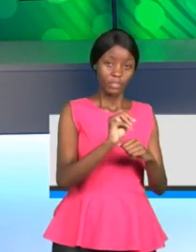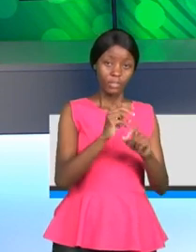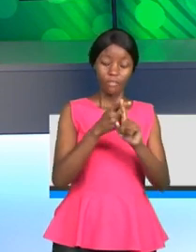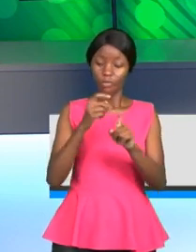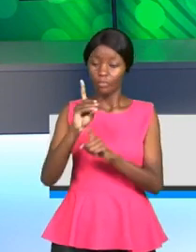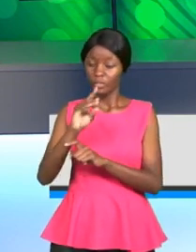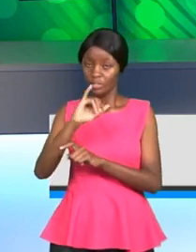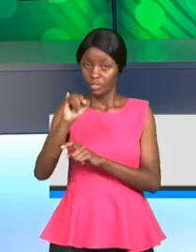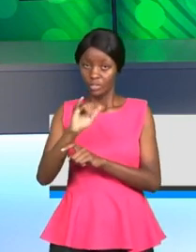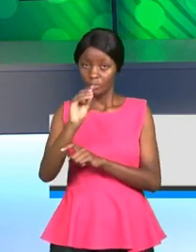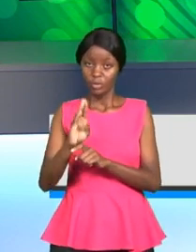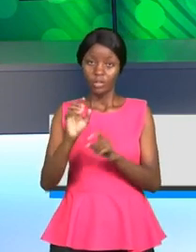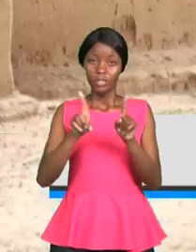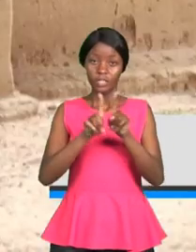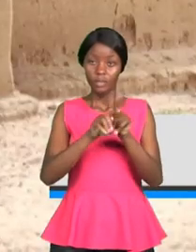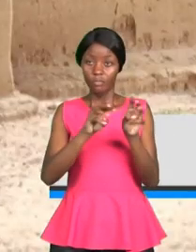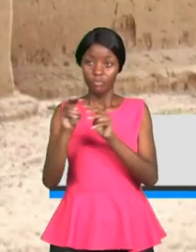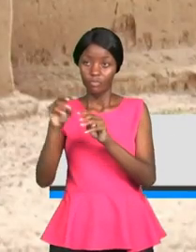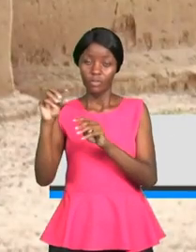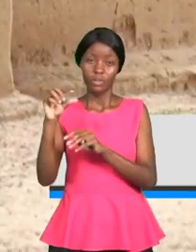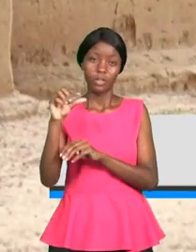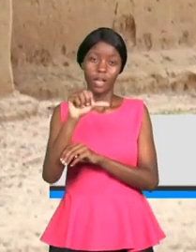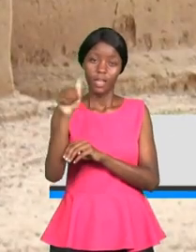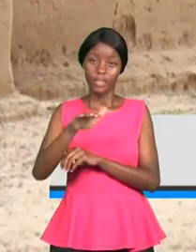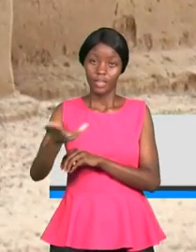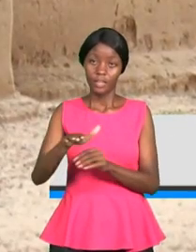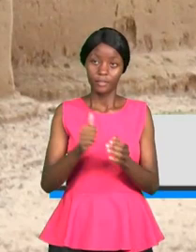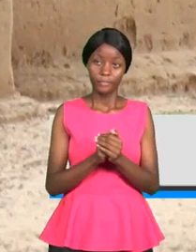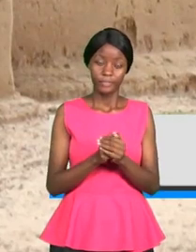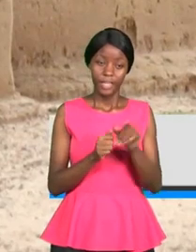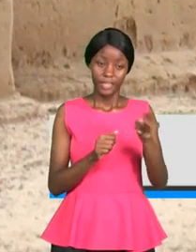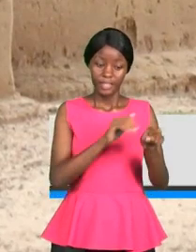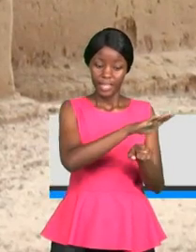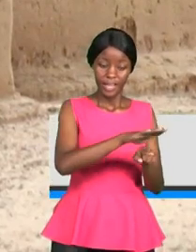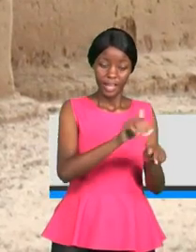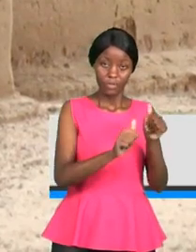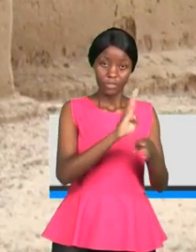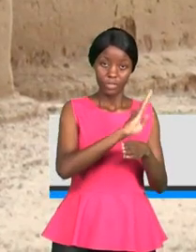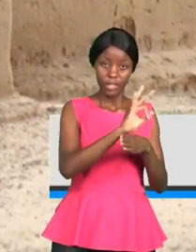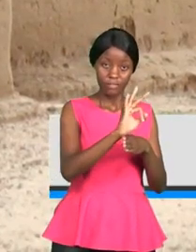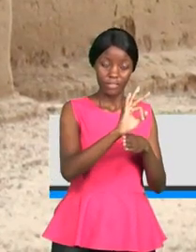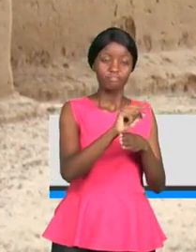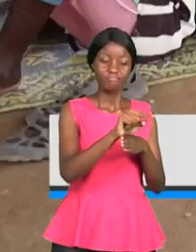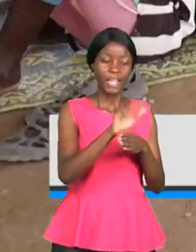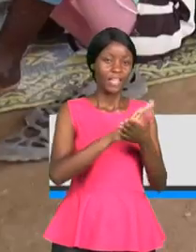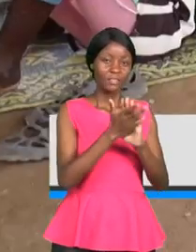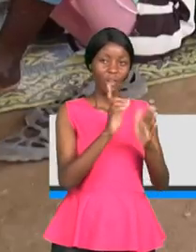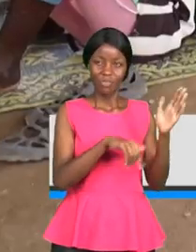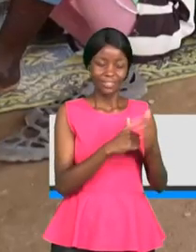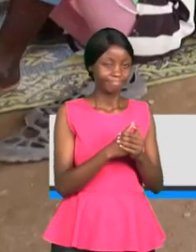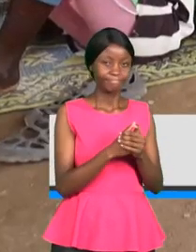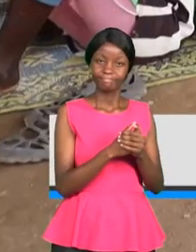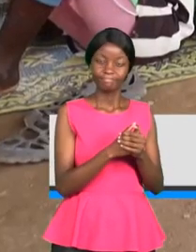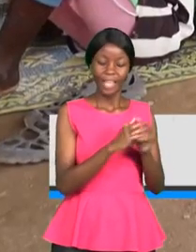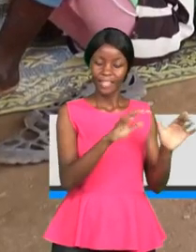and migrated to Yagma. Jibo, a dusty town in northern Burkina Faso, has become a byword for suffering in